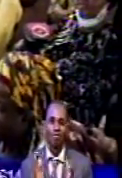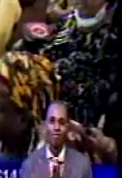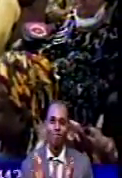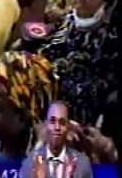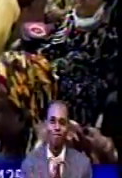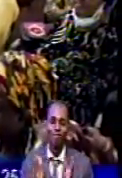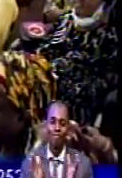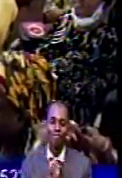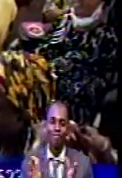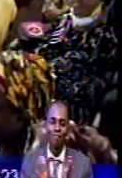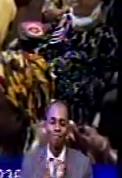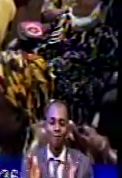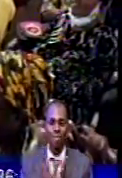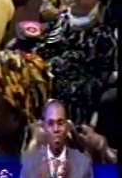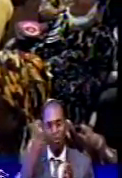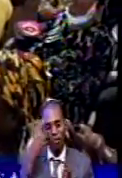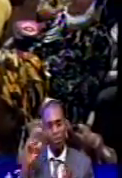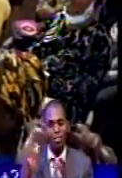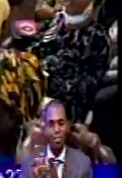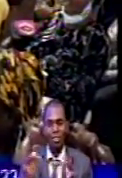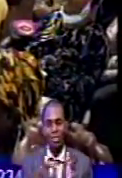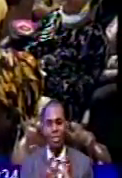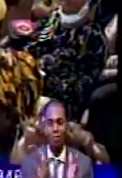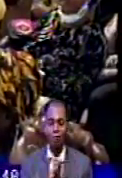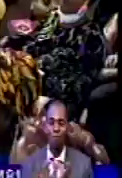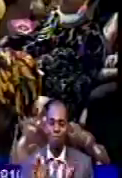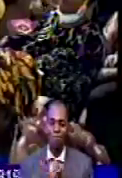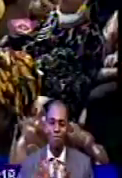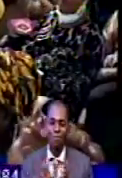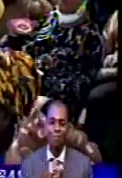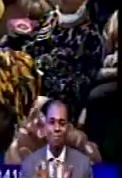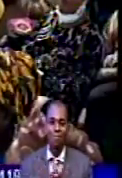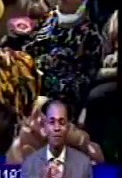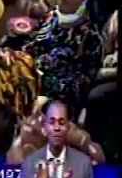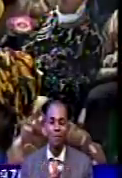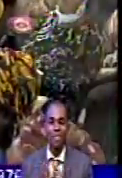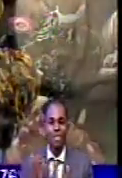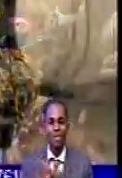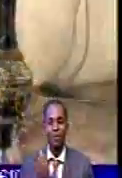miracle, please join them in hall 6. The next testifier from